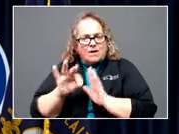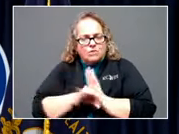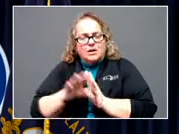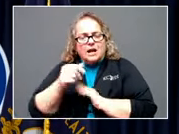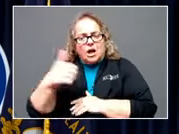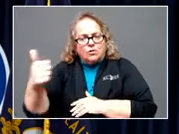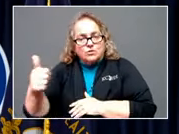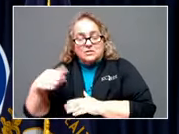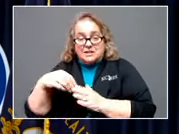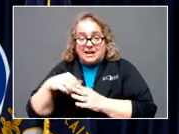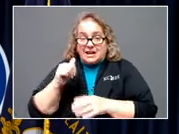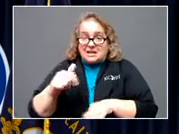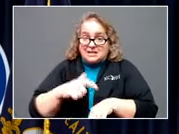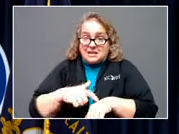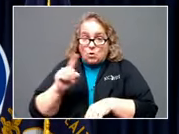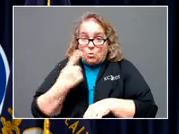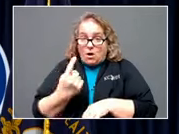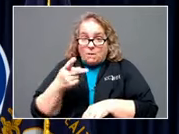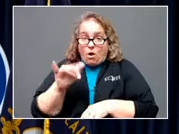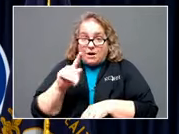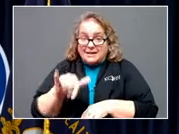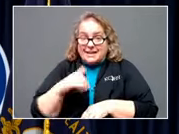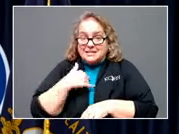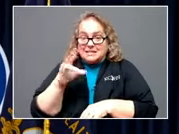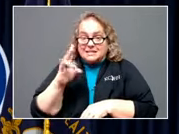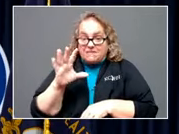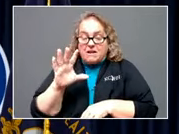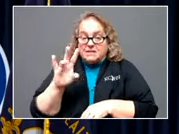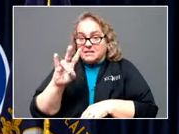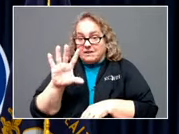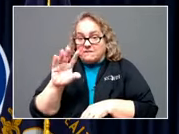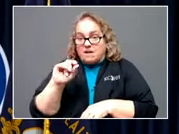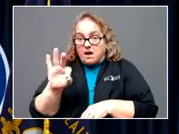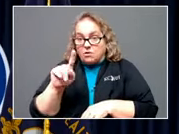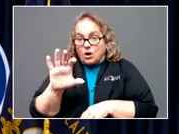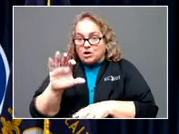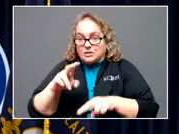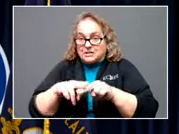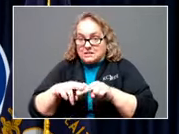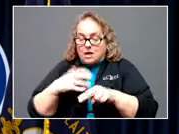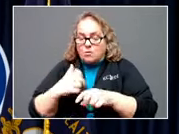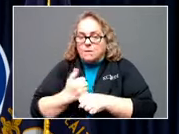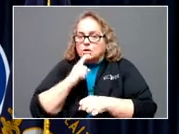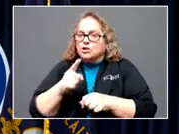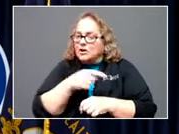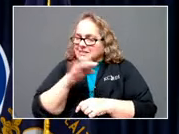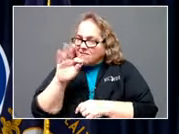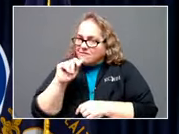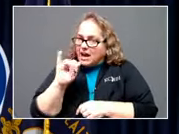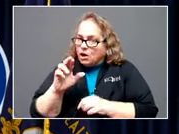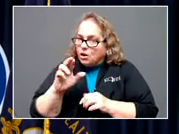when one party has 75 of 100 seats, I just really like to see some fair maps. I think once you have that type